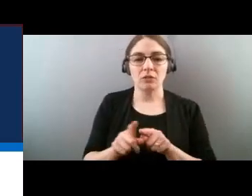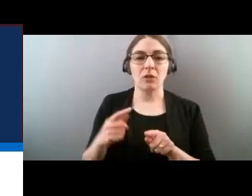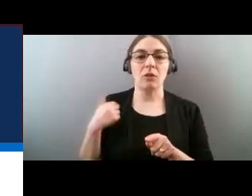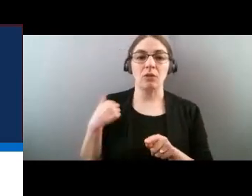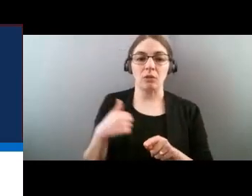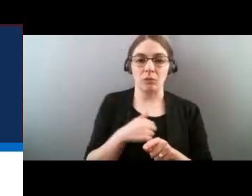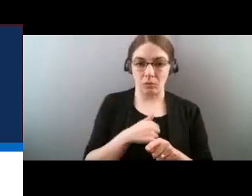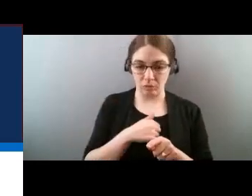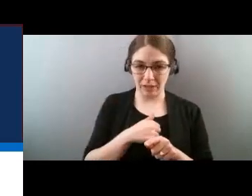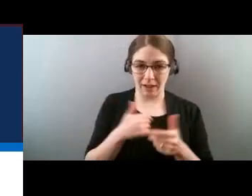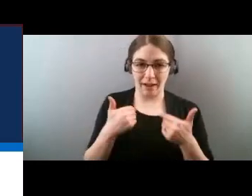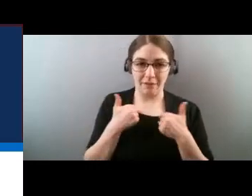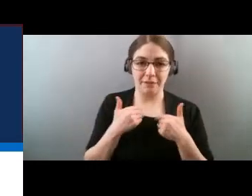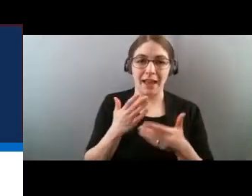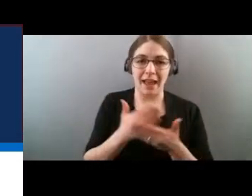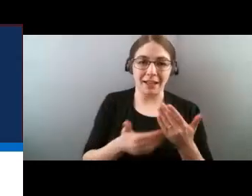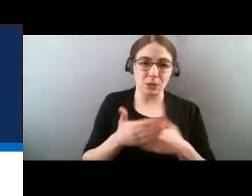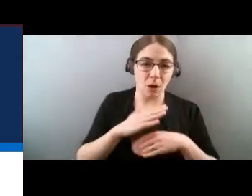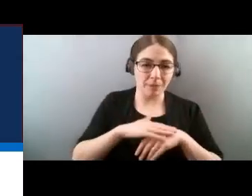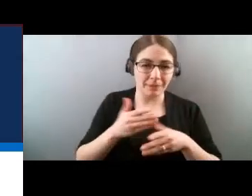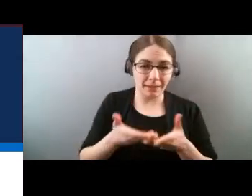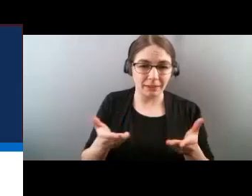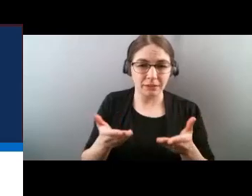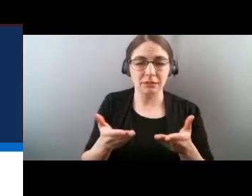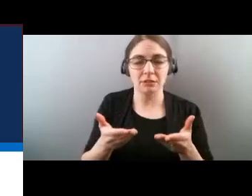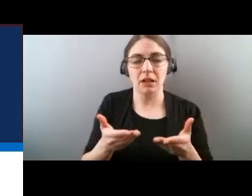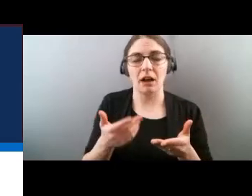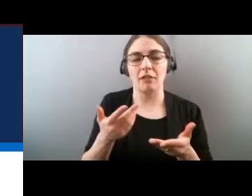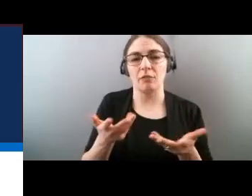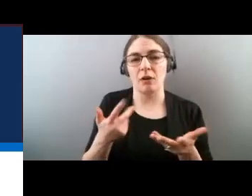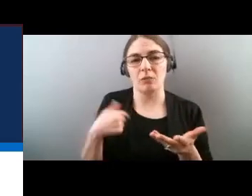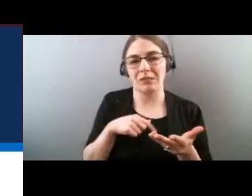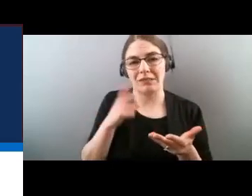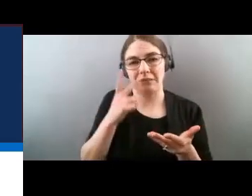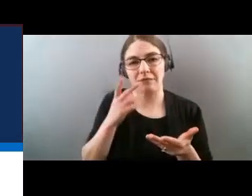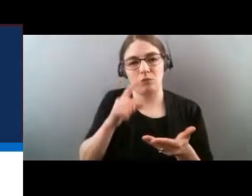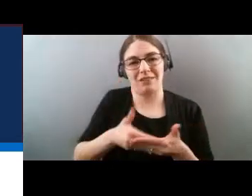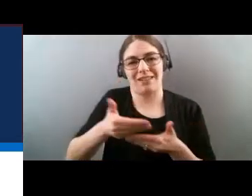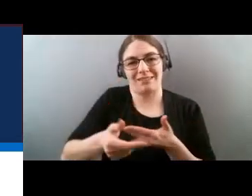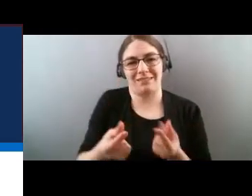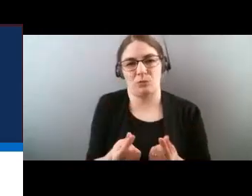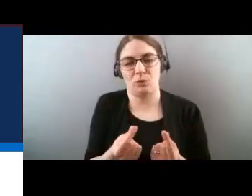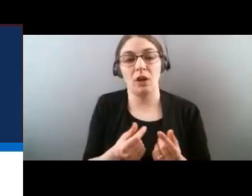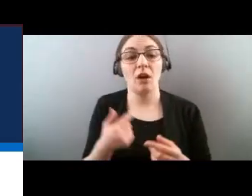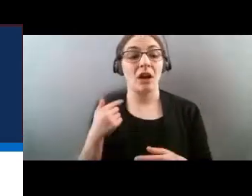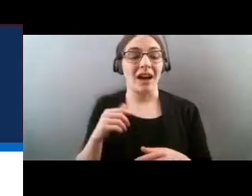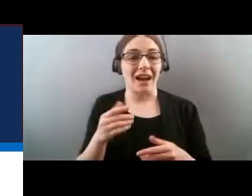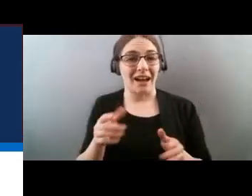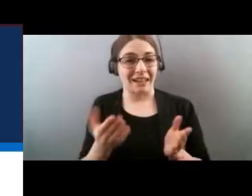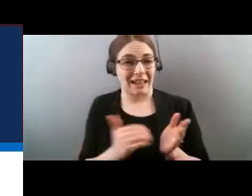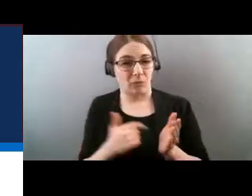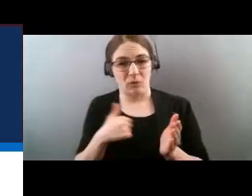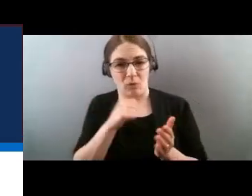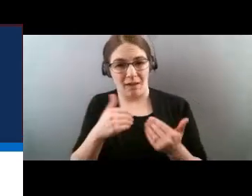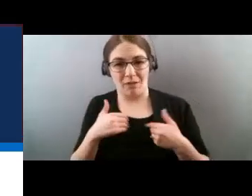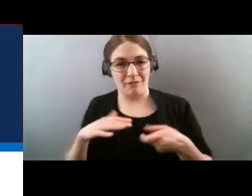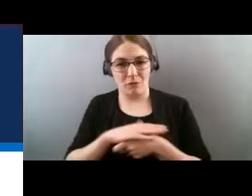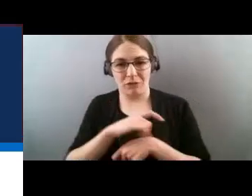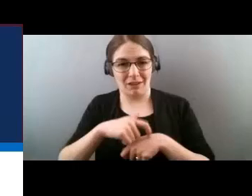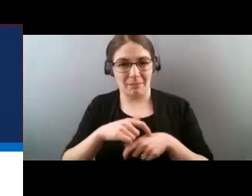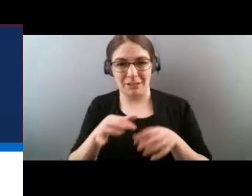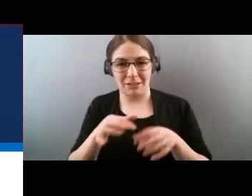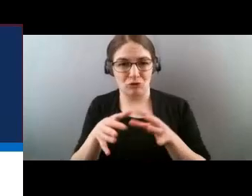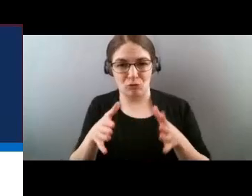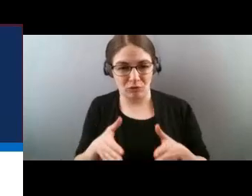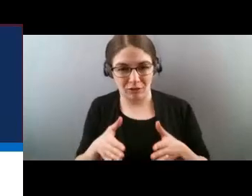as I said before, we don't have a full-time coordinator position, so that is one of our priorities, to make sure that we have somebody who is not just